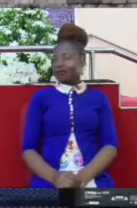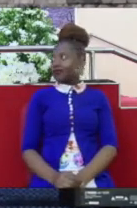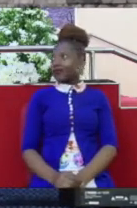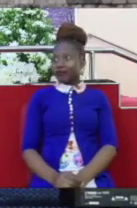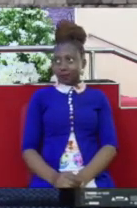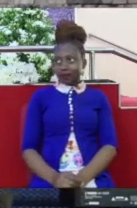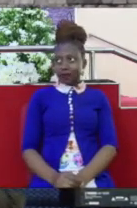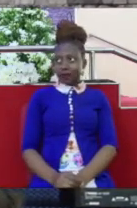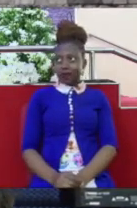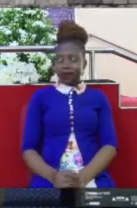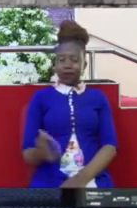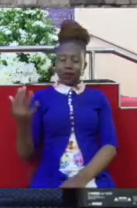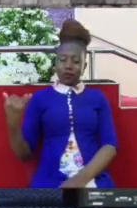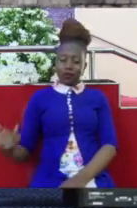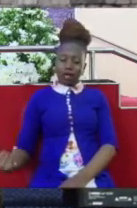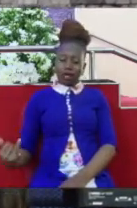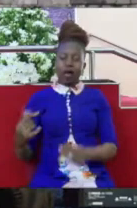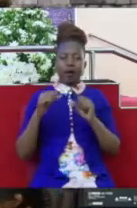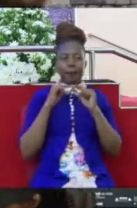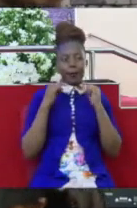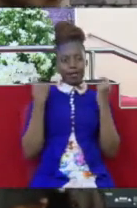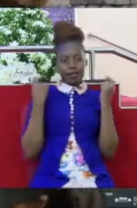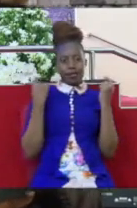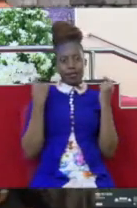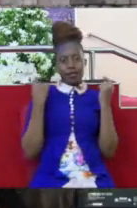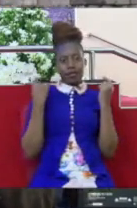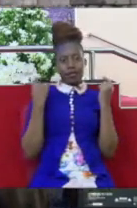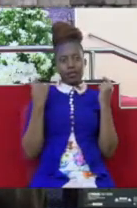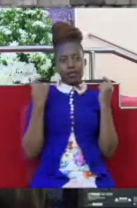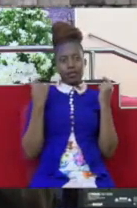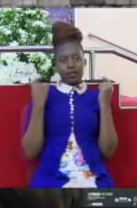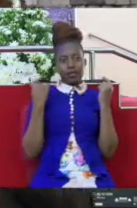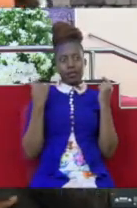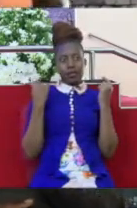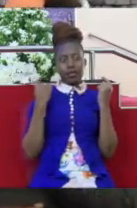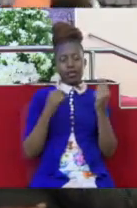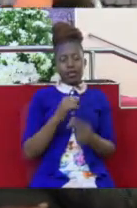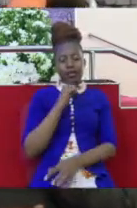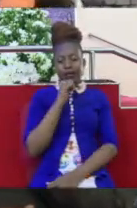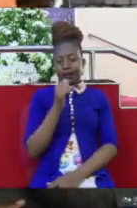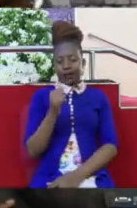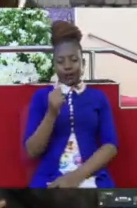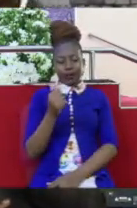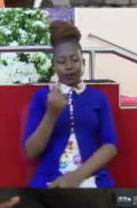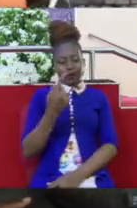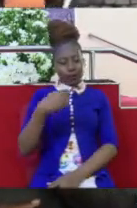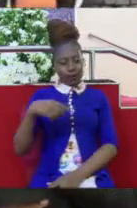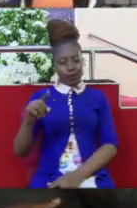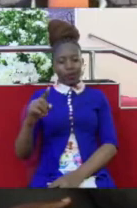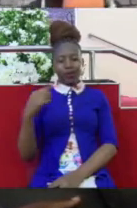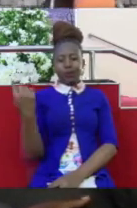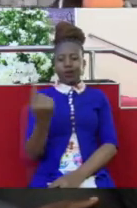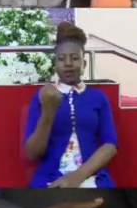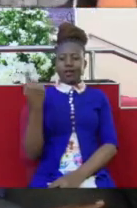Young pastors, wachungaji wadogo, do not go in a single woman's house by